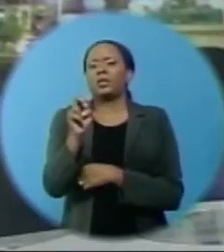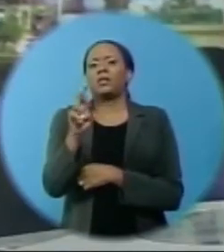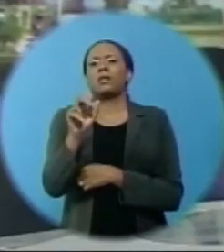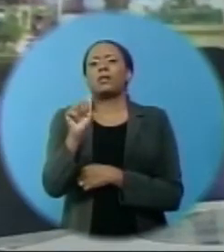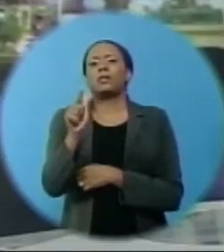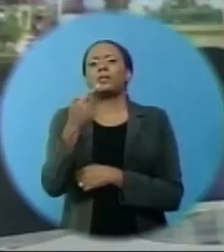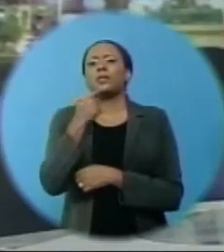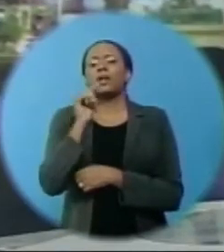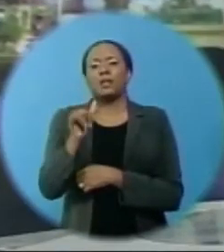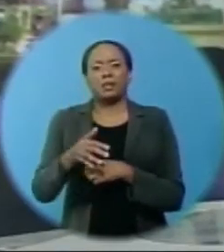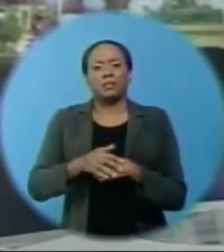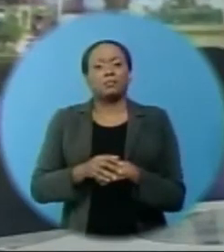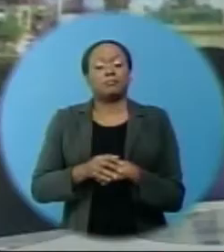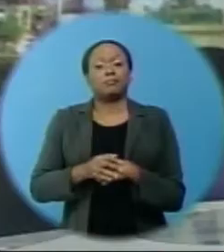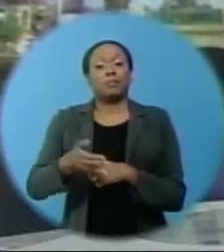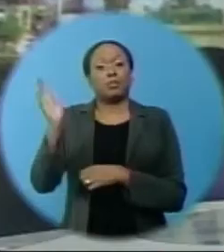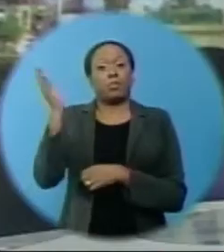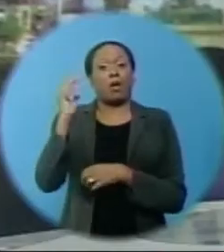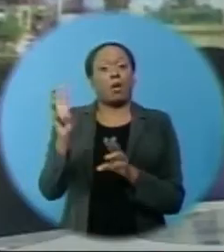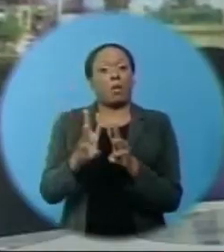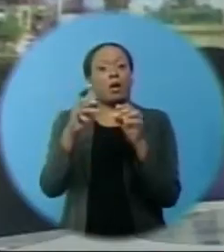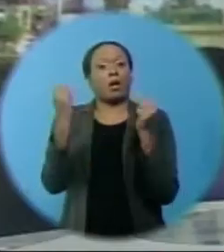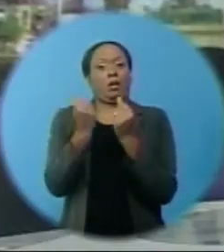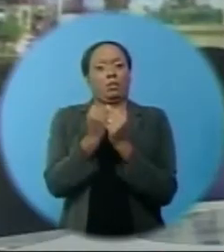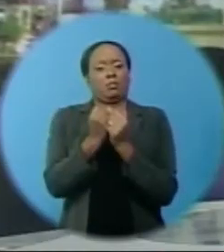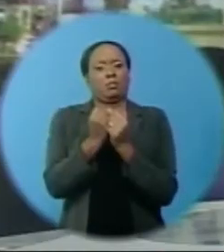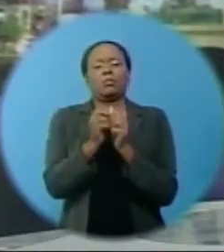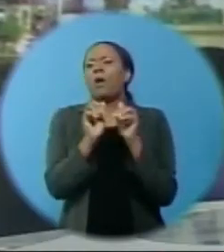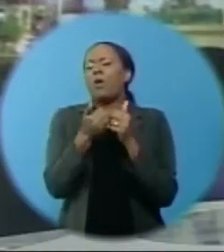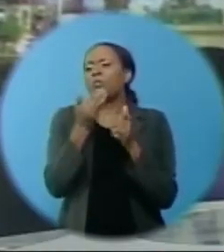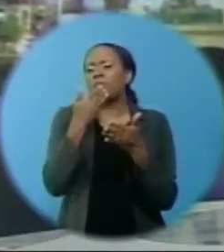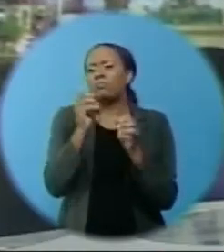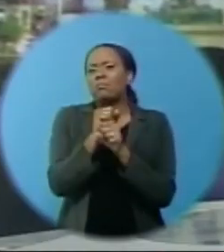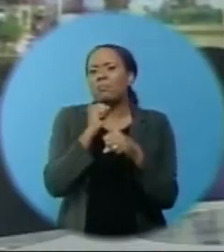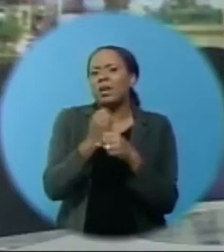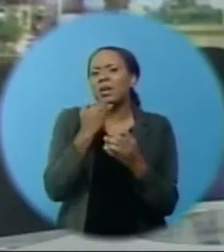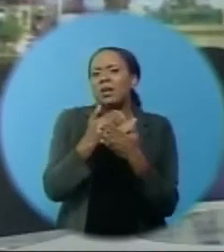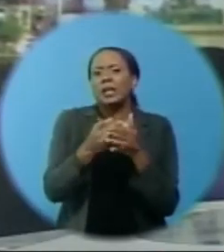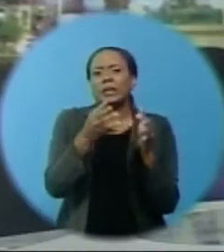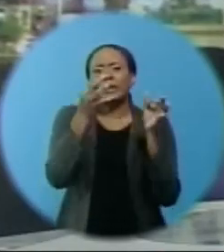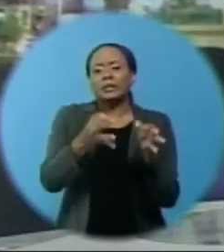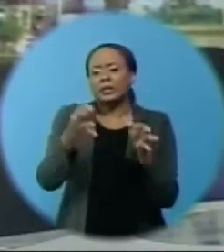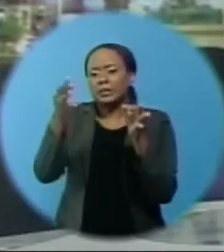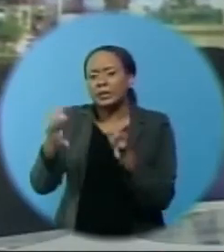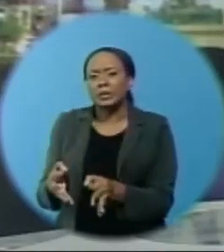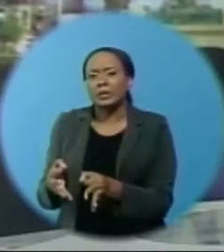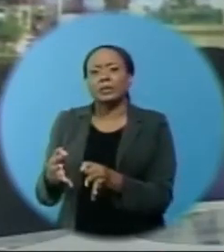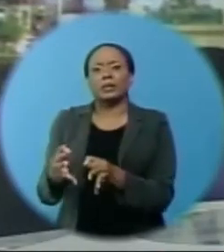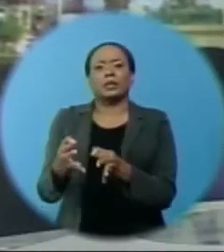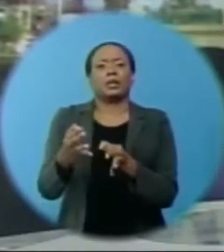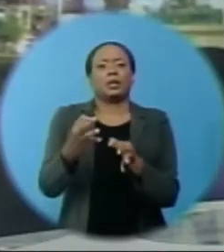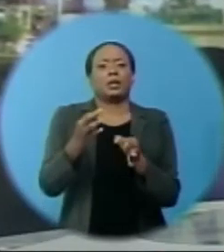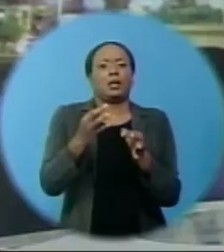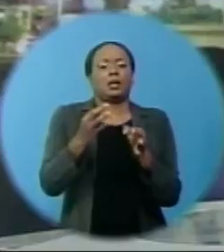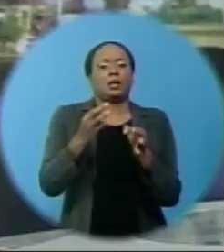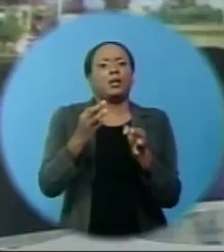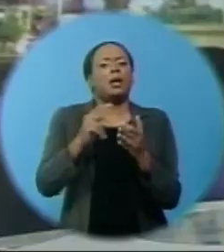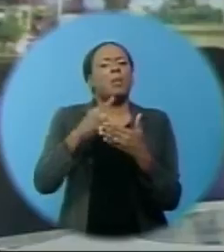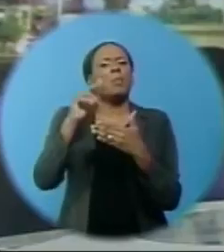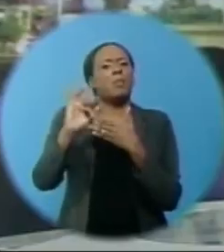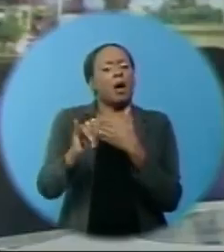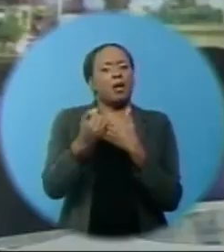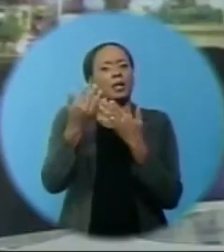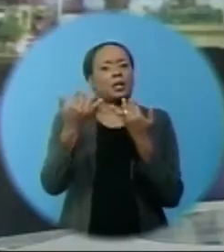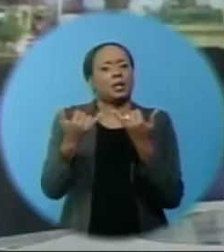workshop on the strengthening of evidence-based decision-making for citizenship in the Caribbean, or Carry Secure project.